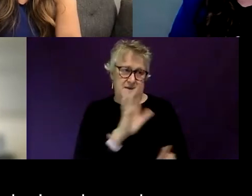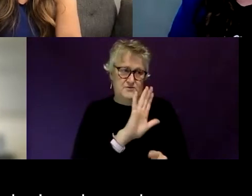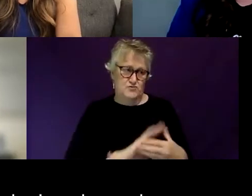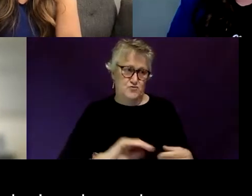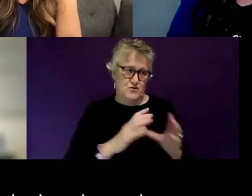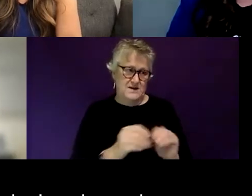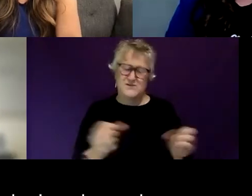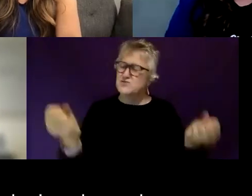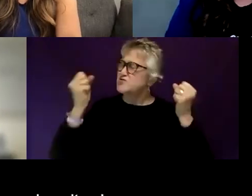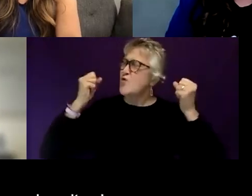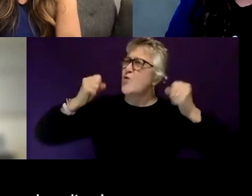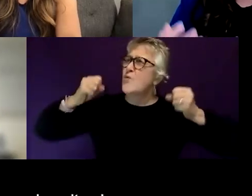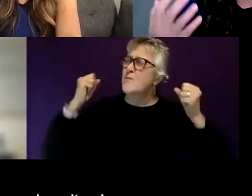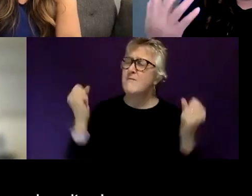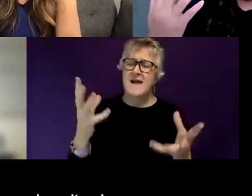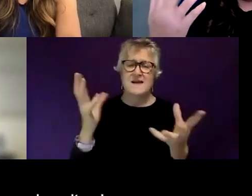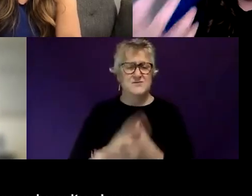labor leaders who,